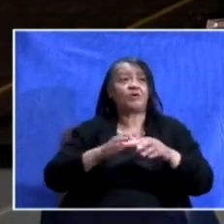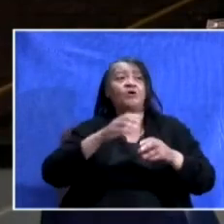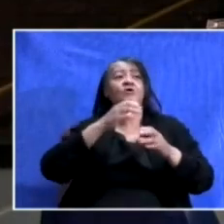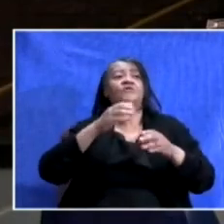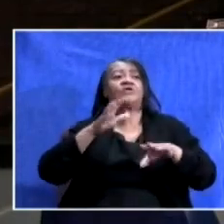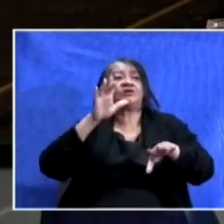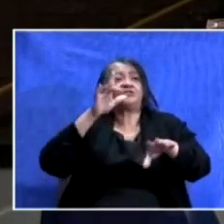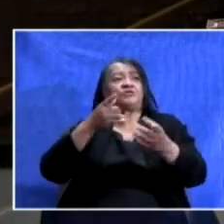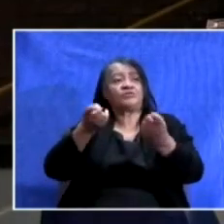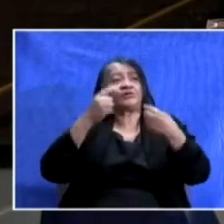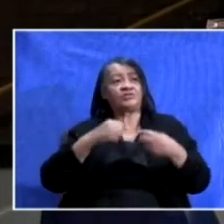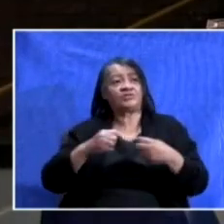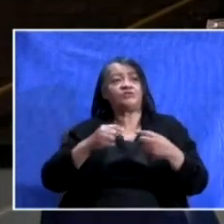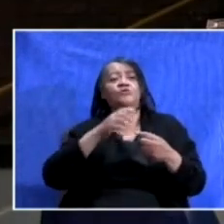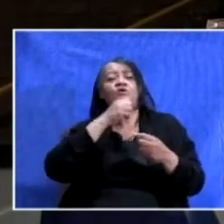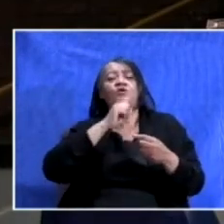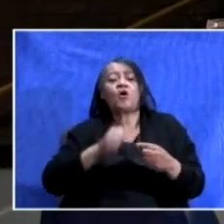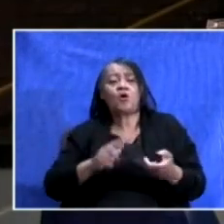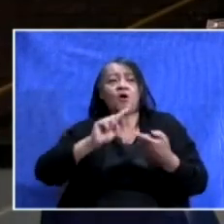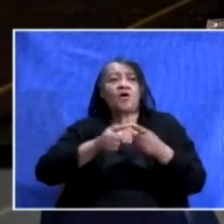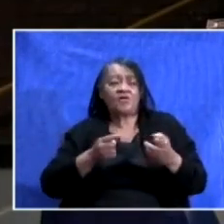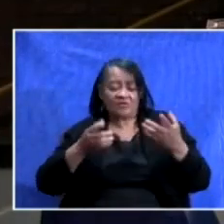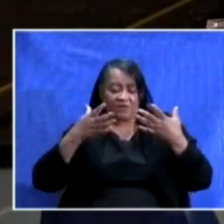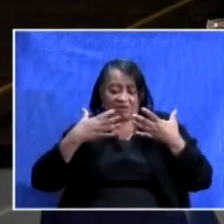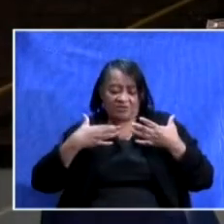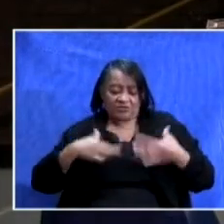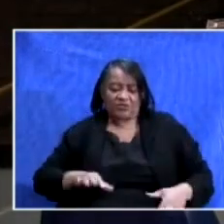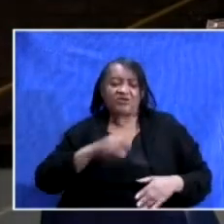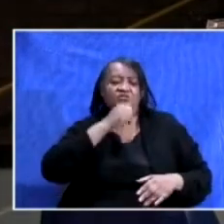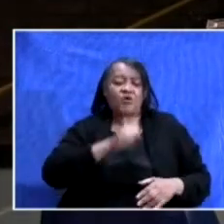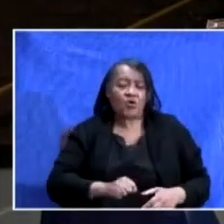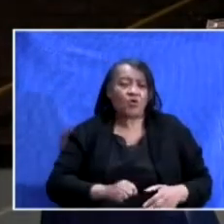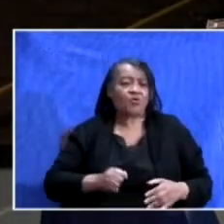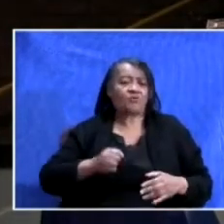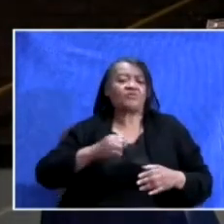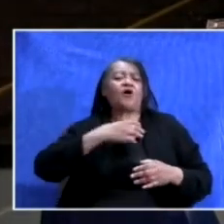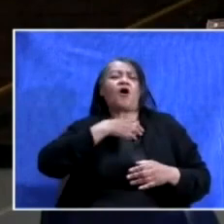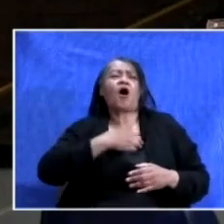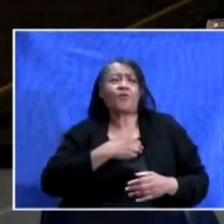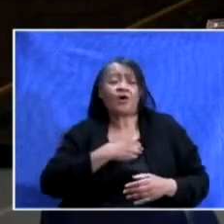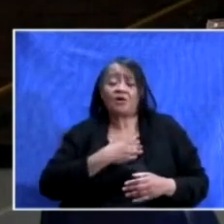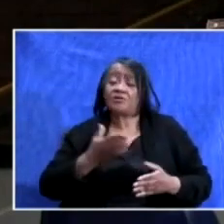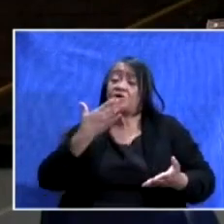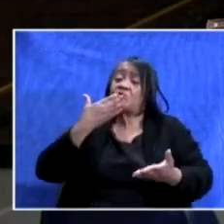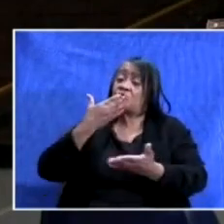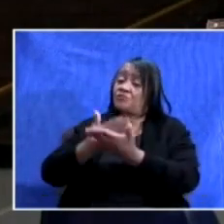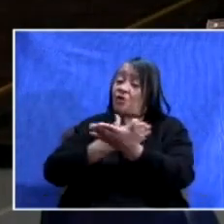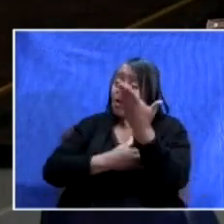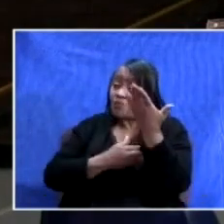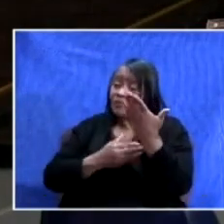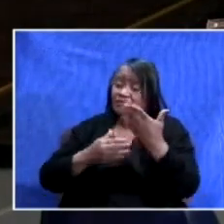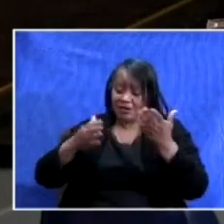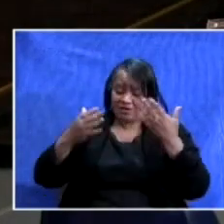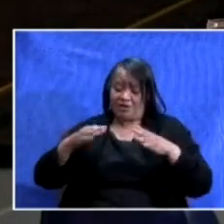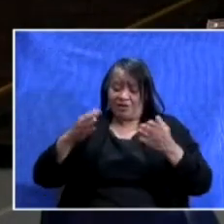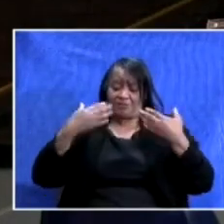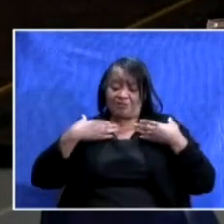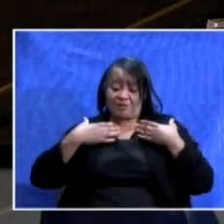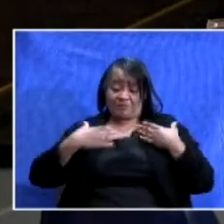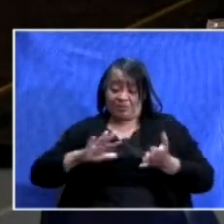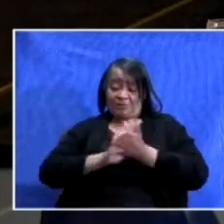old friend dressed in rags, half starved, and say, good morning, friend, be clothed in